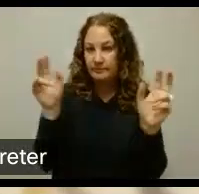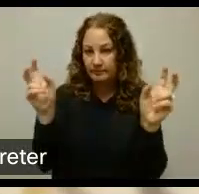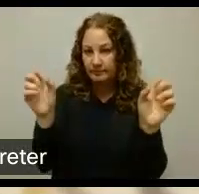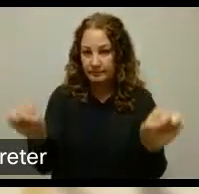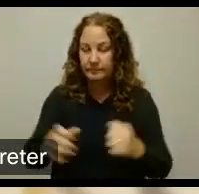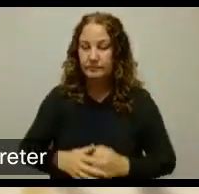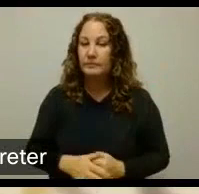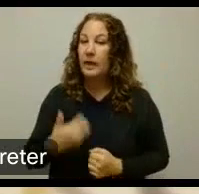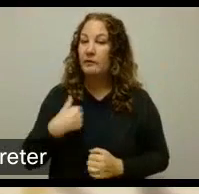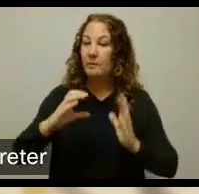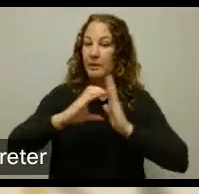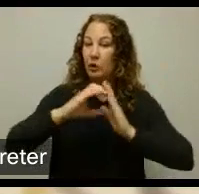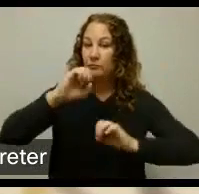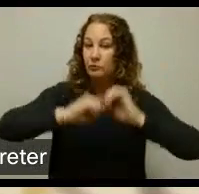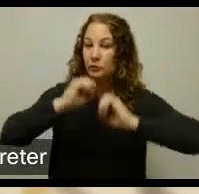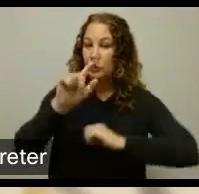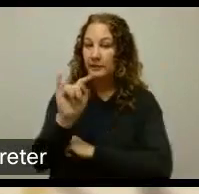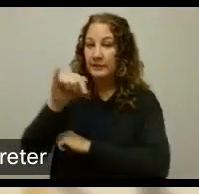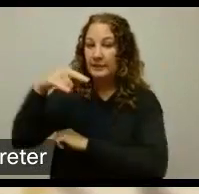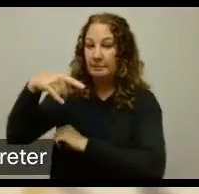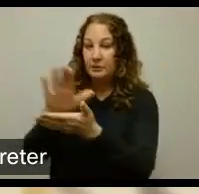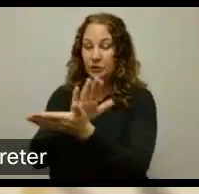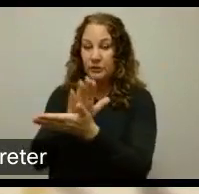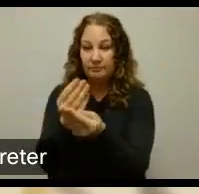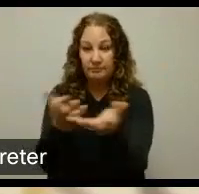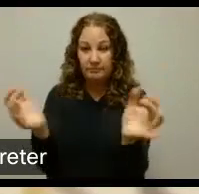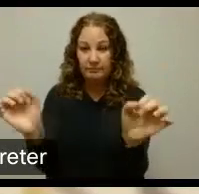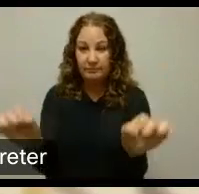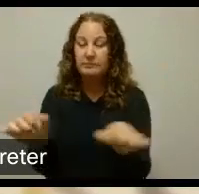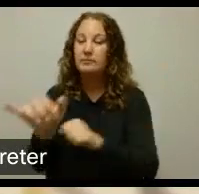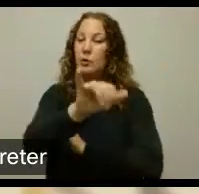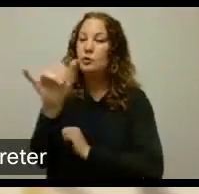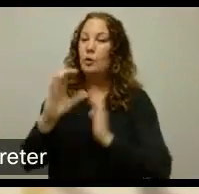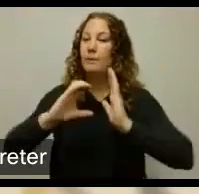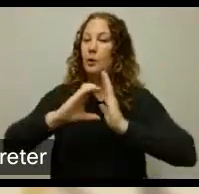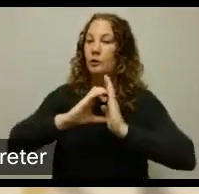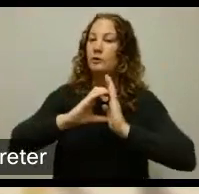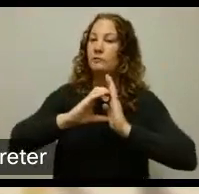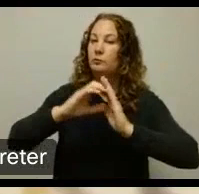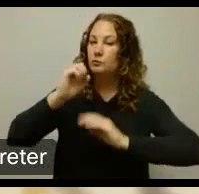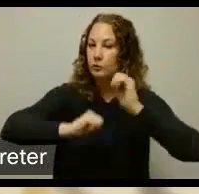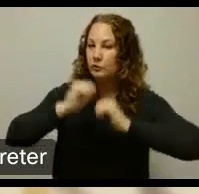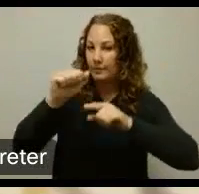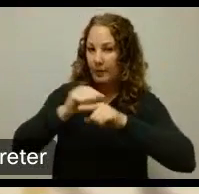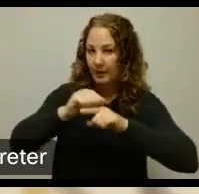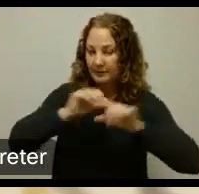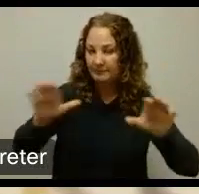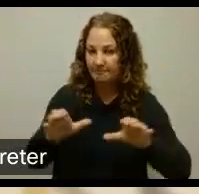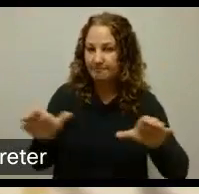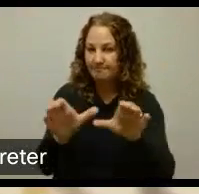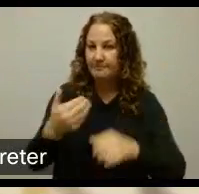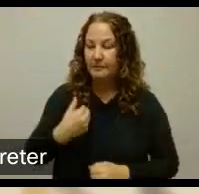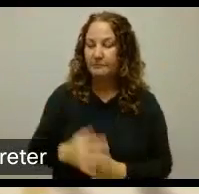have a paragraph structure tip sheet, and we have a paragraph structure practice activity. The